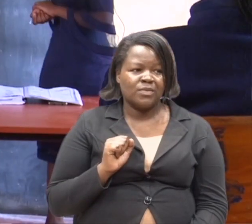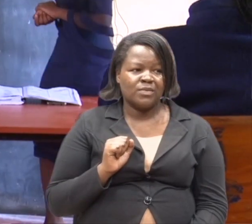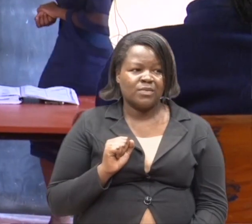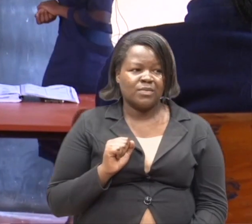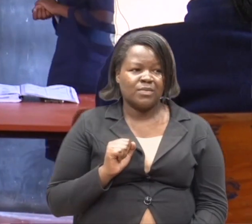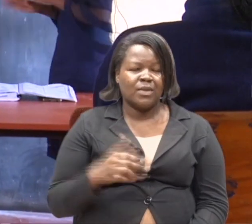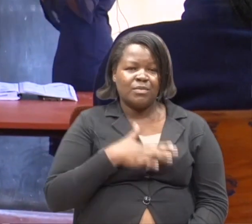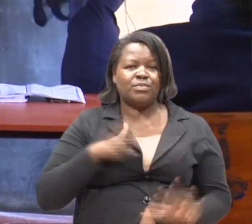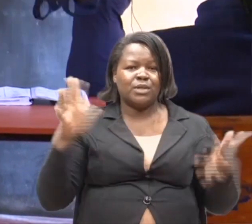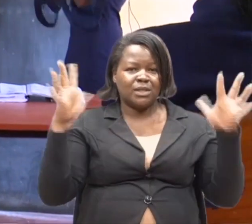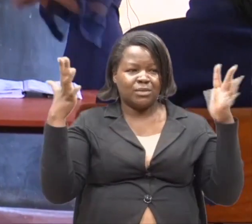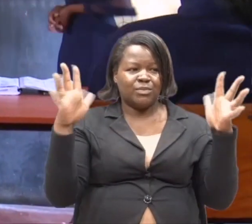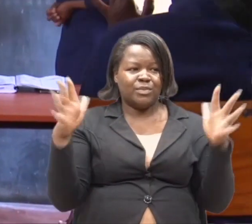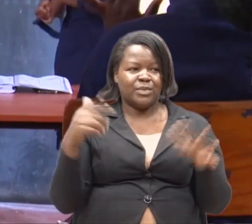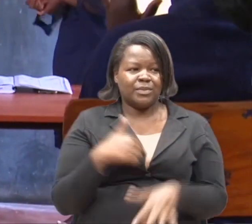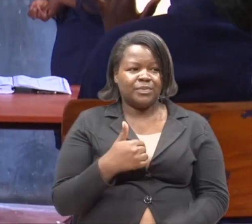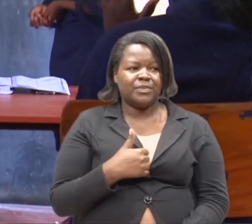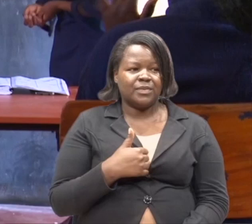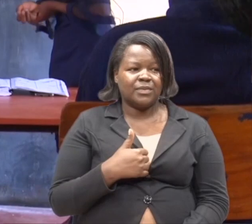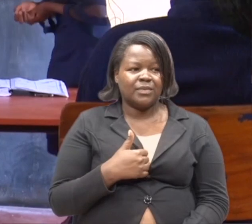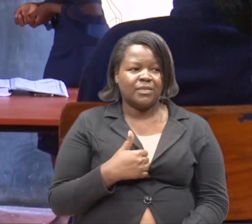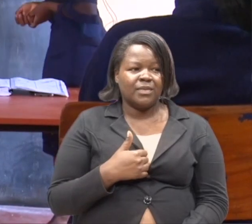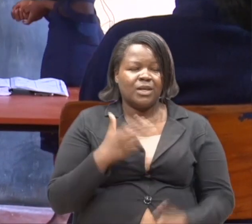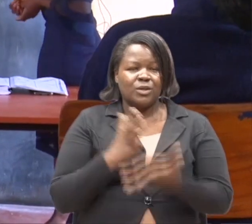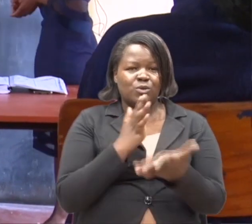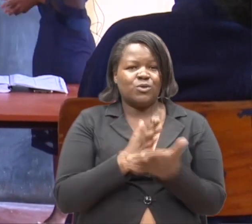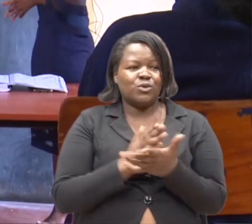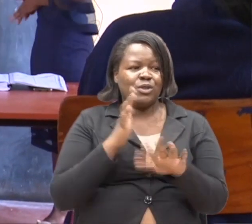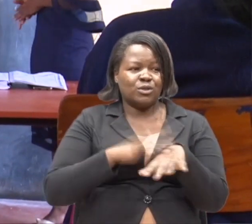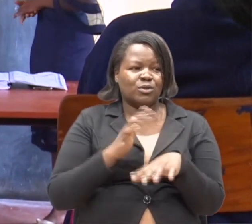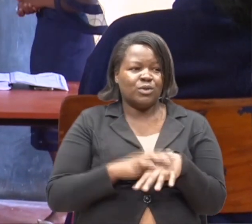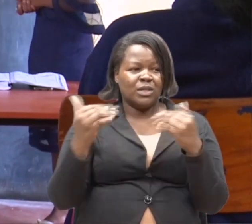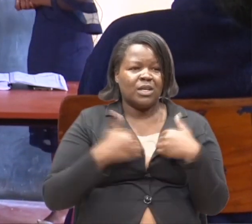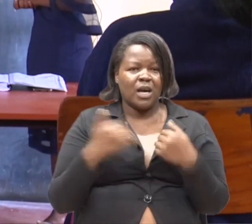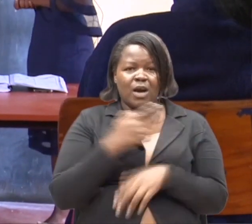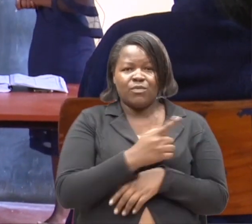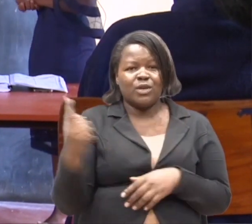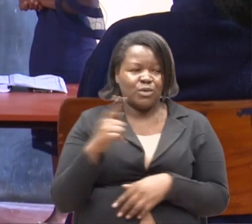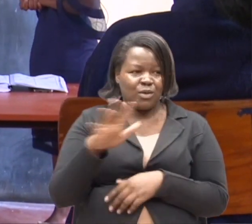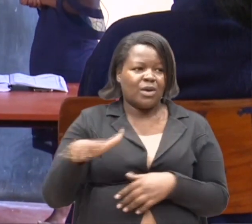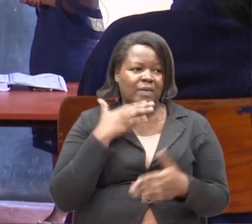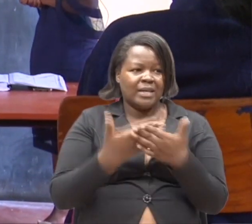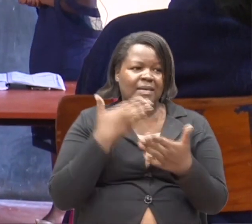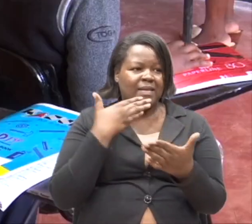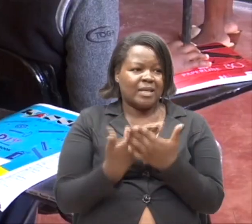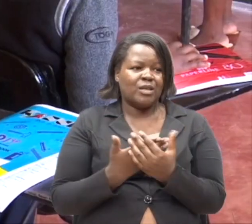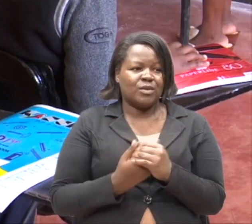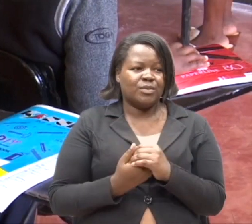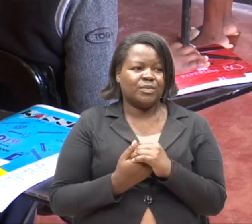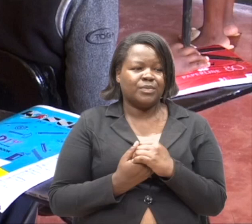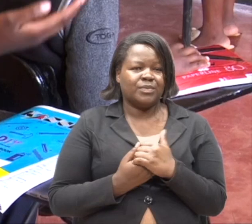Kindly appreciates me. go. Wow. It was amazing having you around. Thank you.